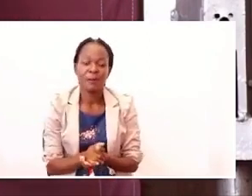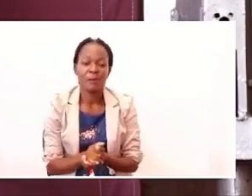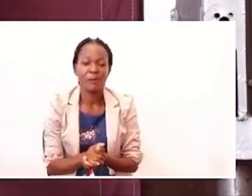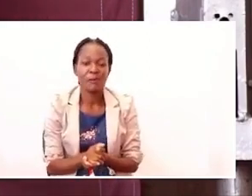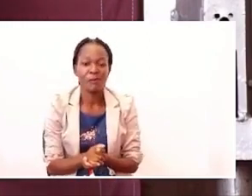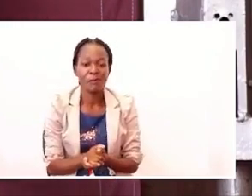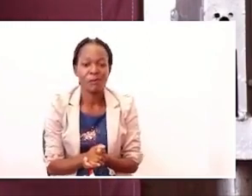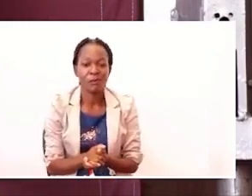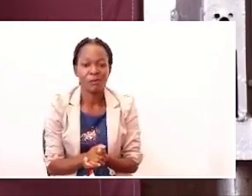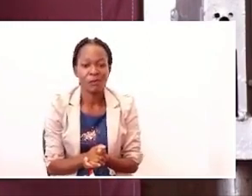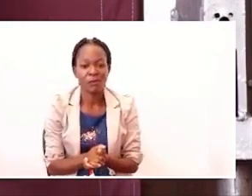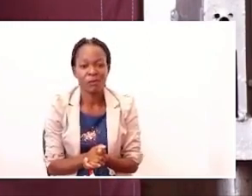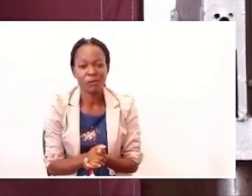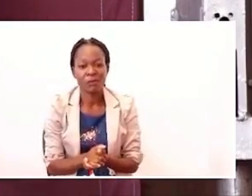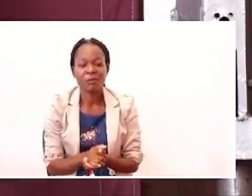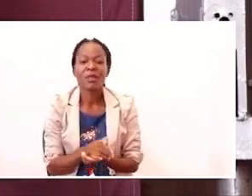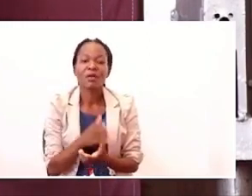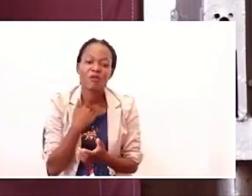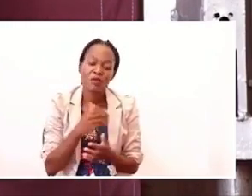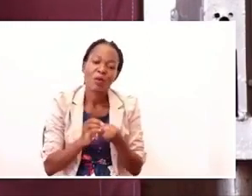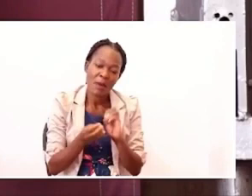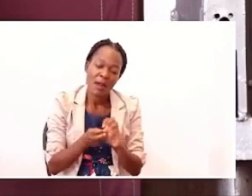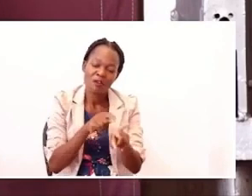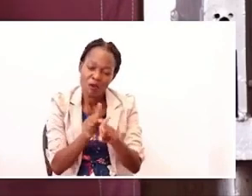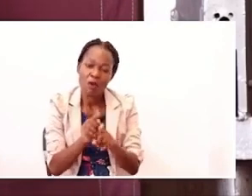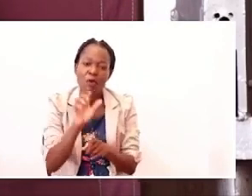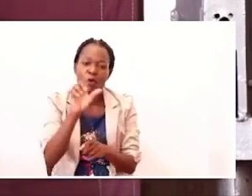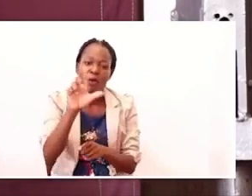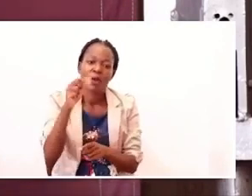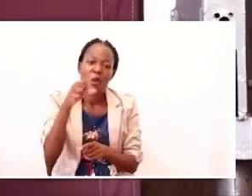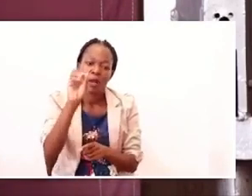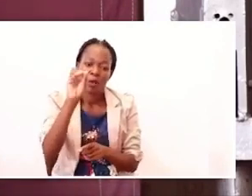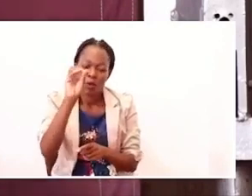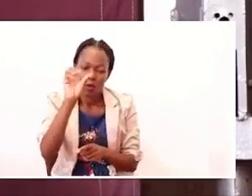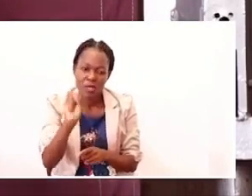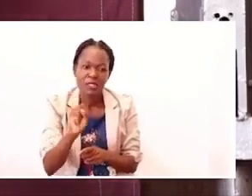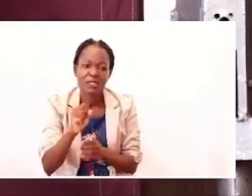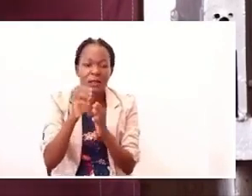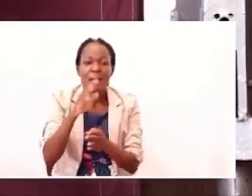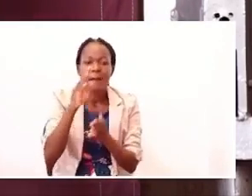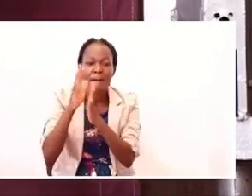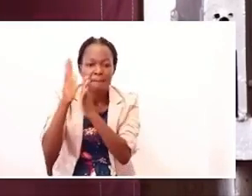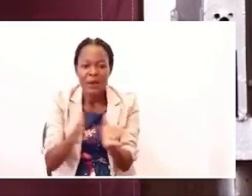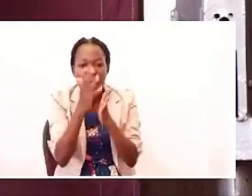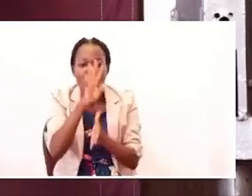for a Lagos plan of action type of approach to African debt.